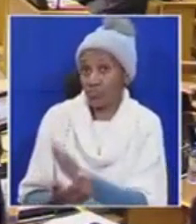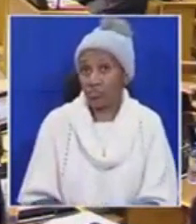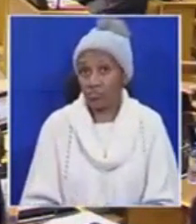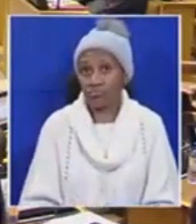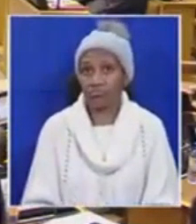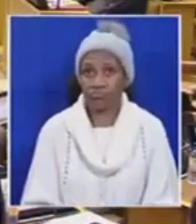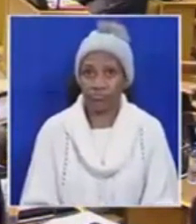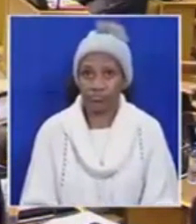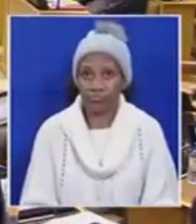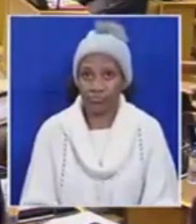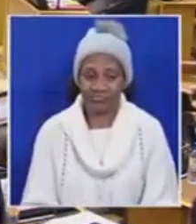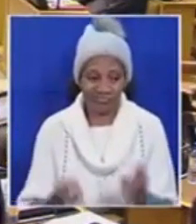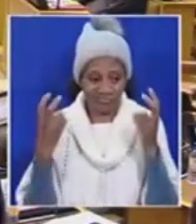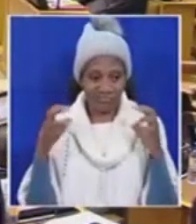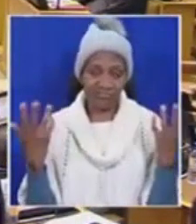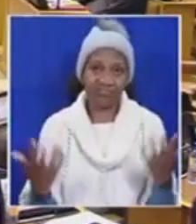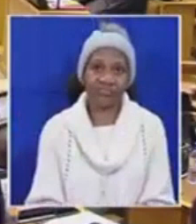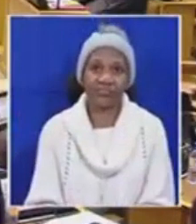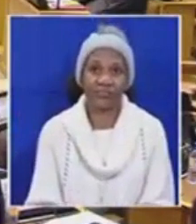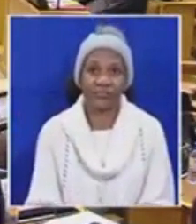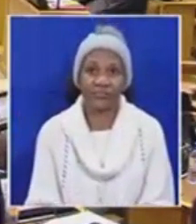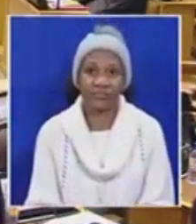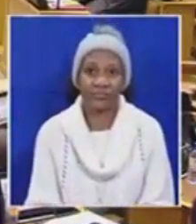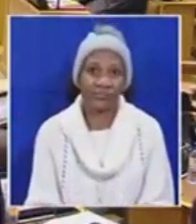cast aspersions on anyone.